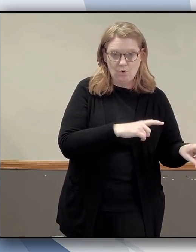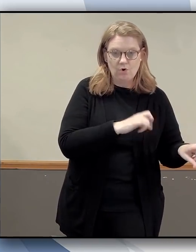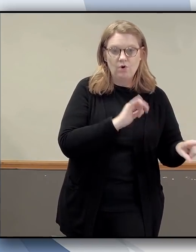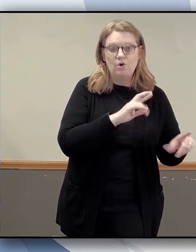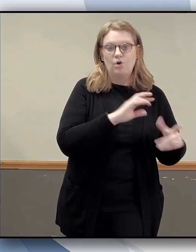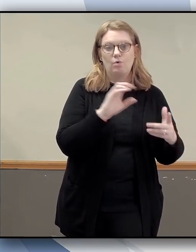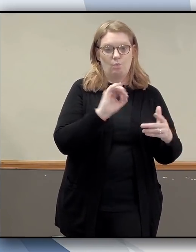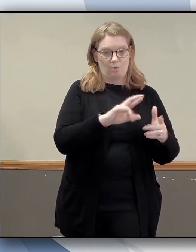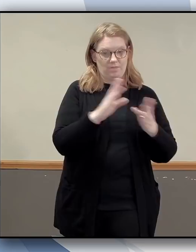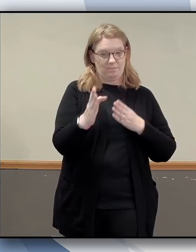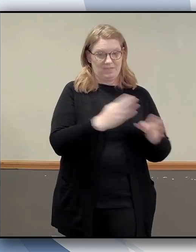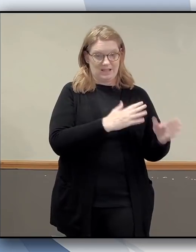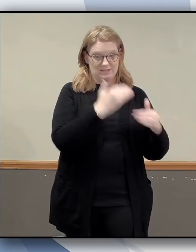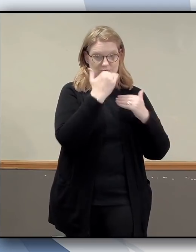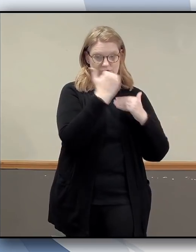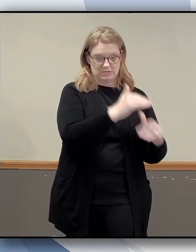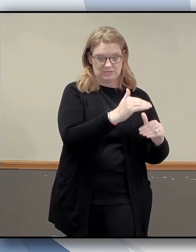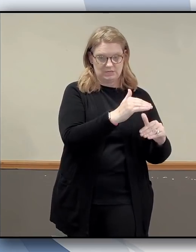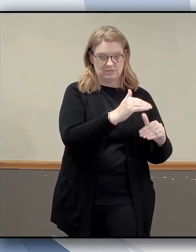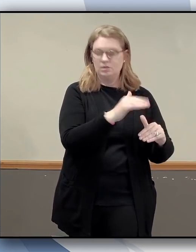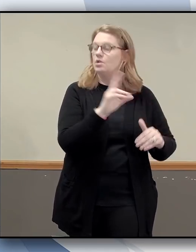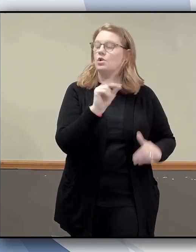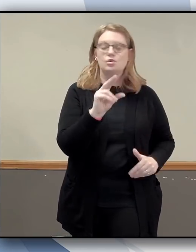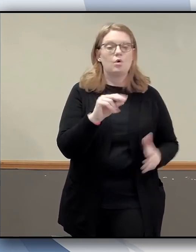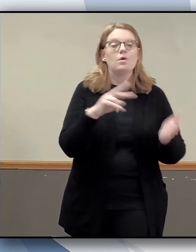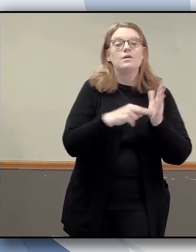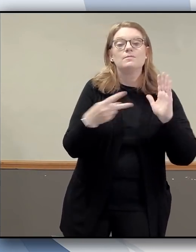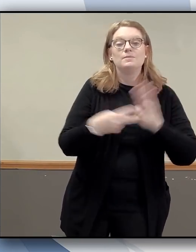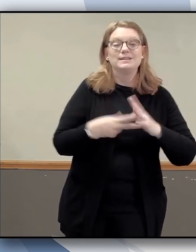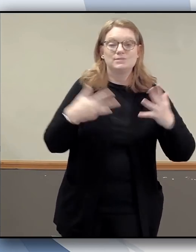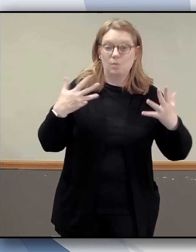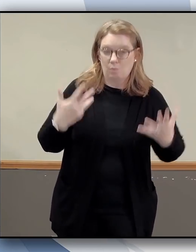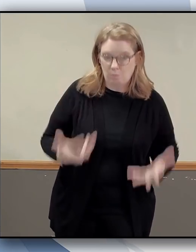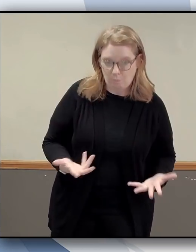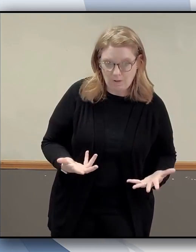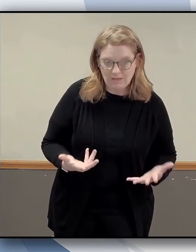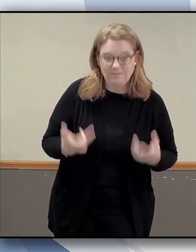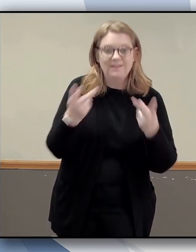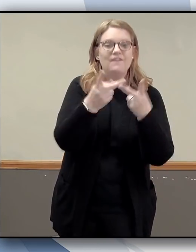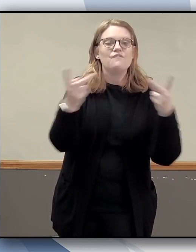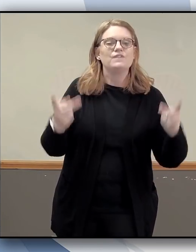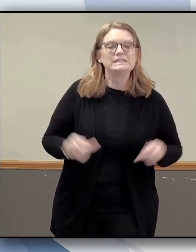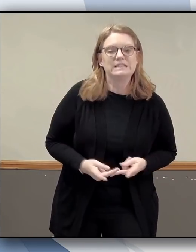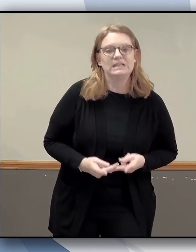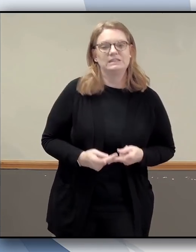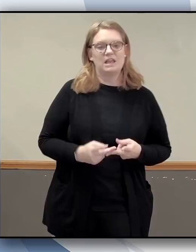limitation. The facilities are making determinations to restrict